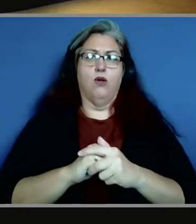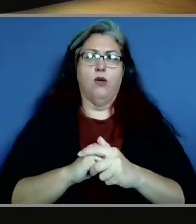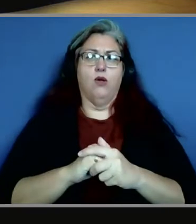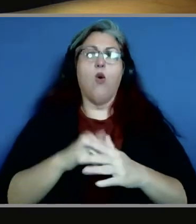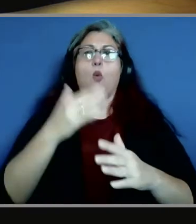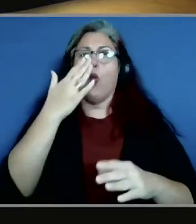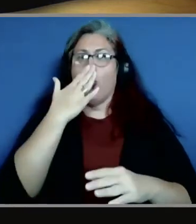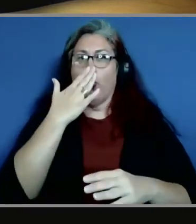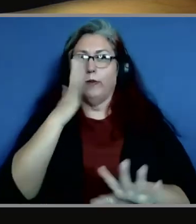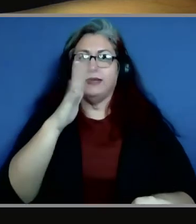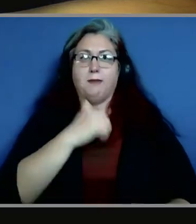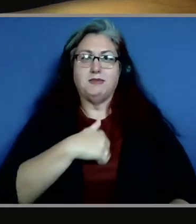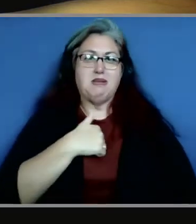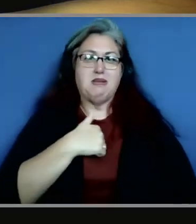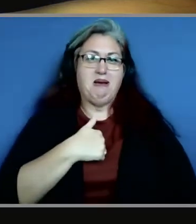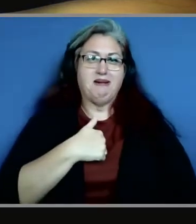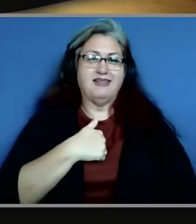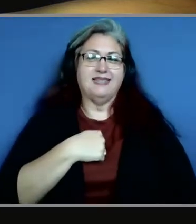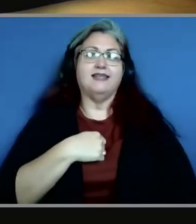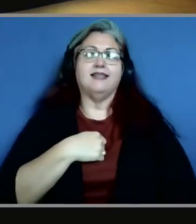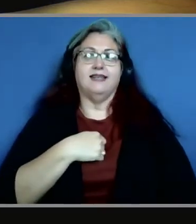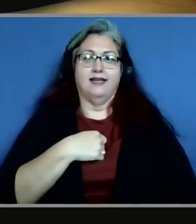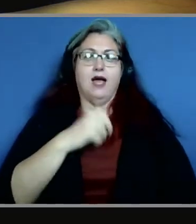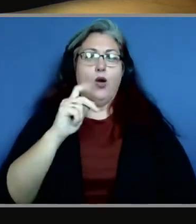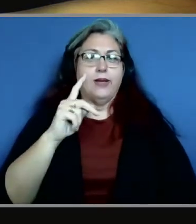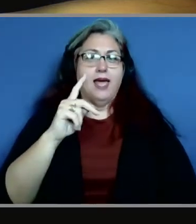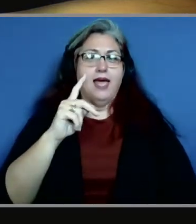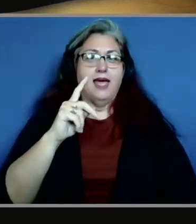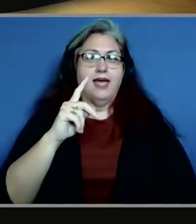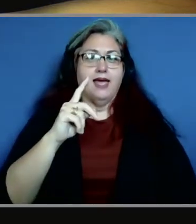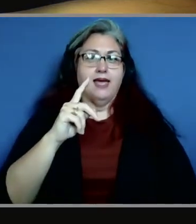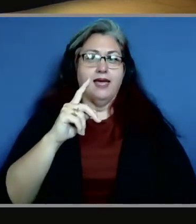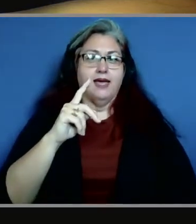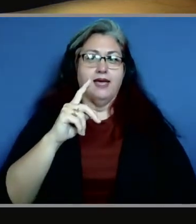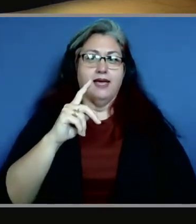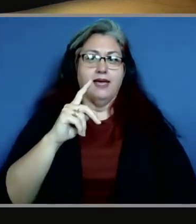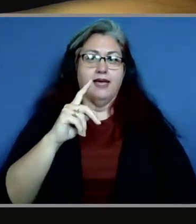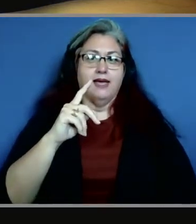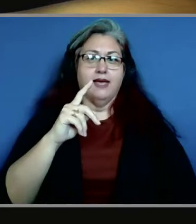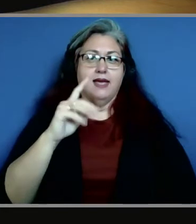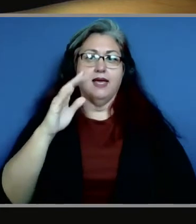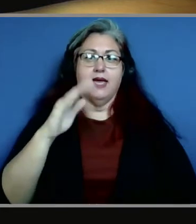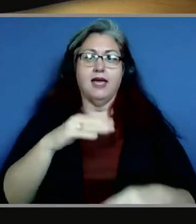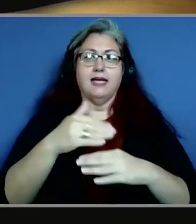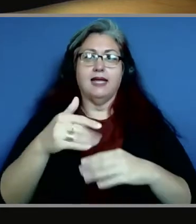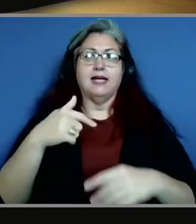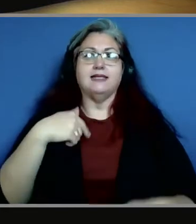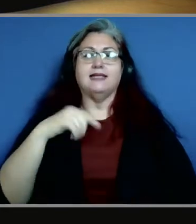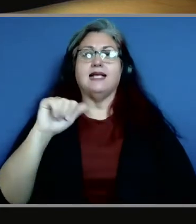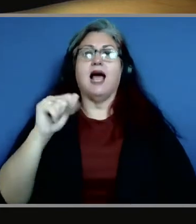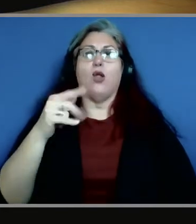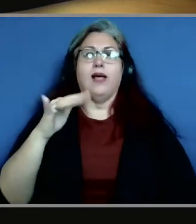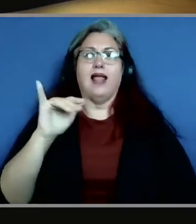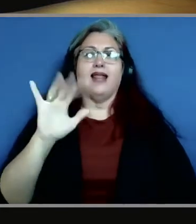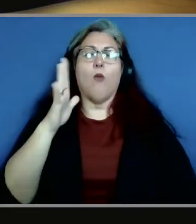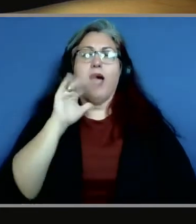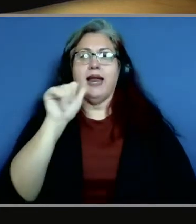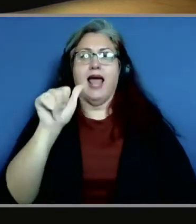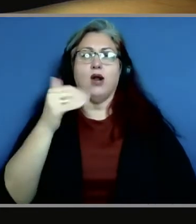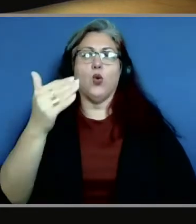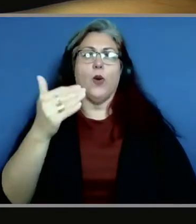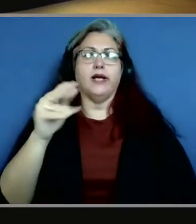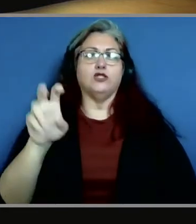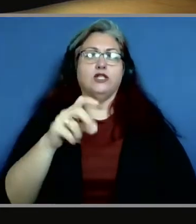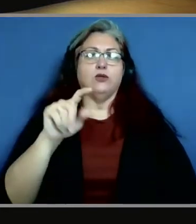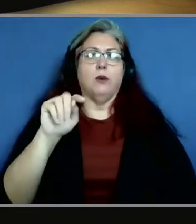Whoops, I'm sorry. Let's go on to... This is Alohilani. Why don't we go, let's go to